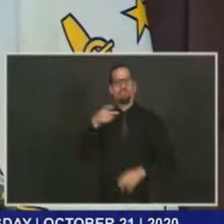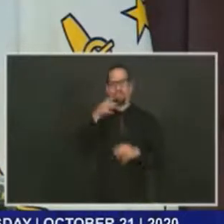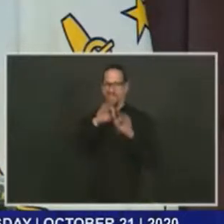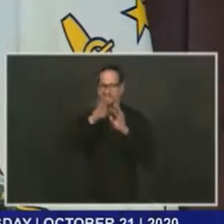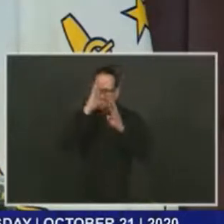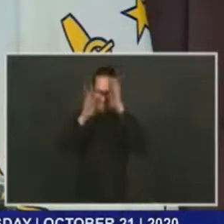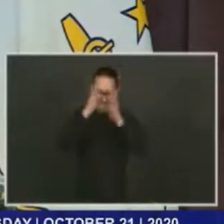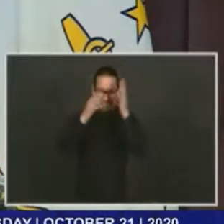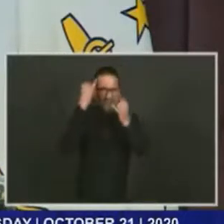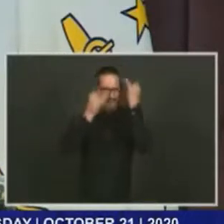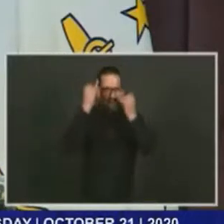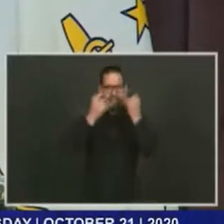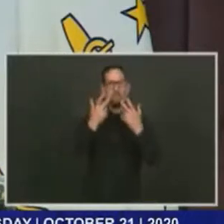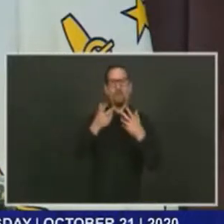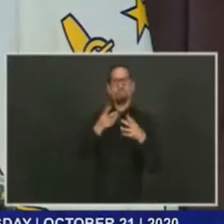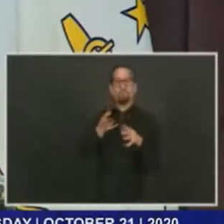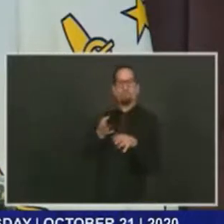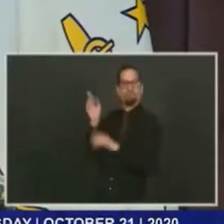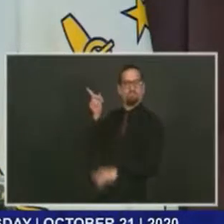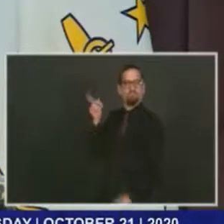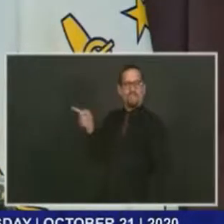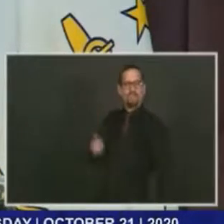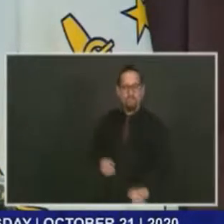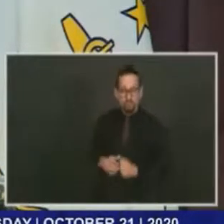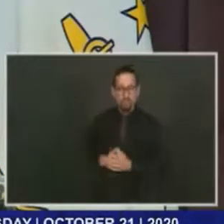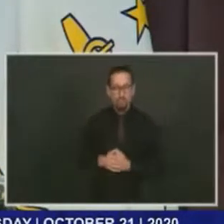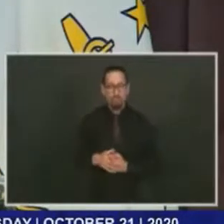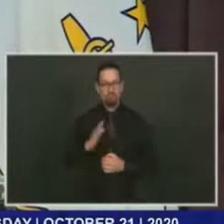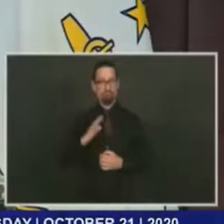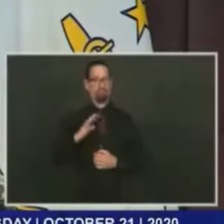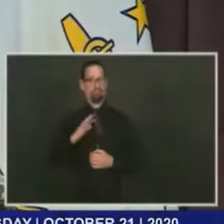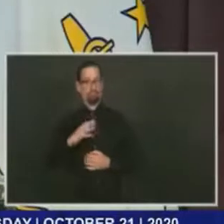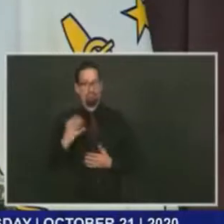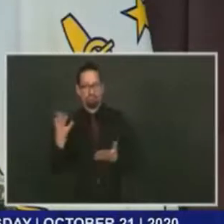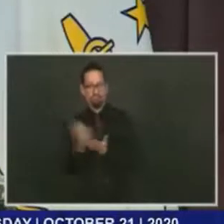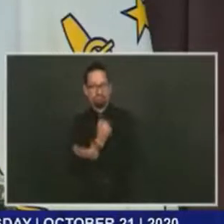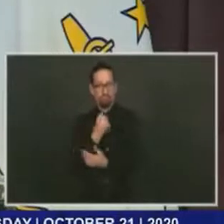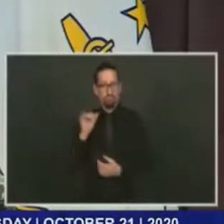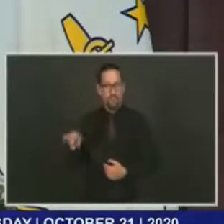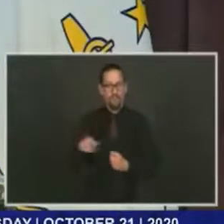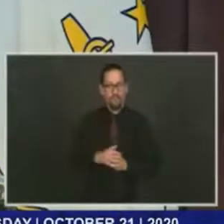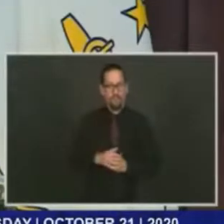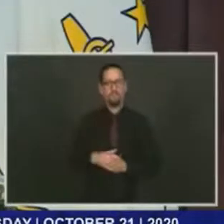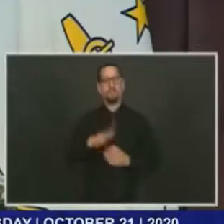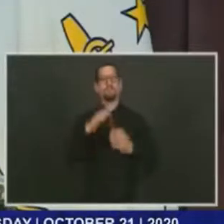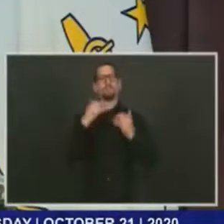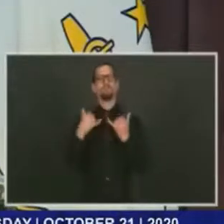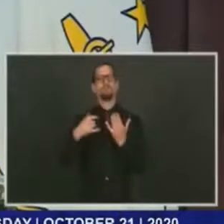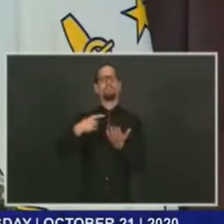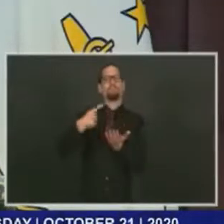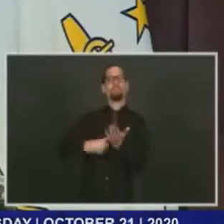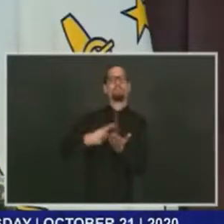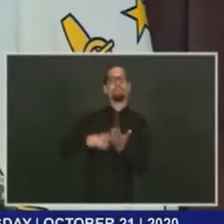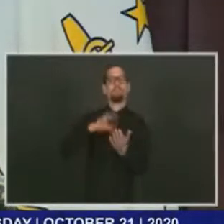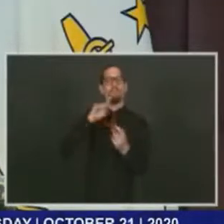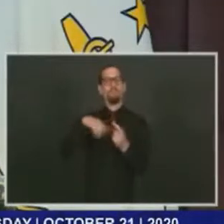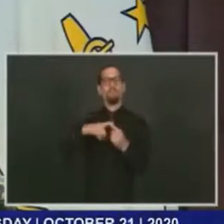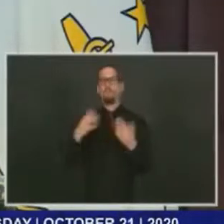Okay, a couple more things. Switching gears entirely, I want to talk for a minute about a new initiative we